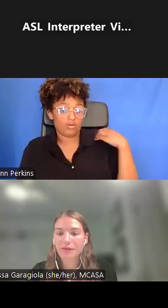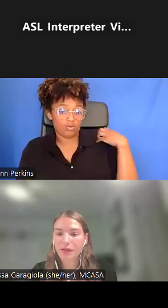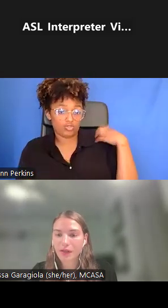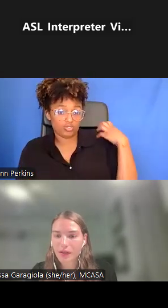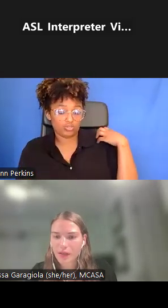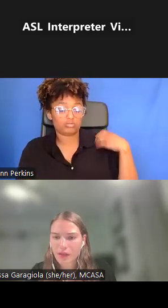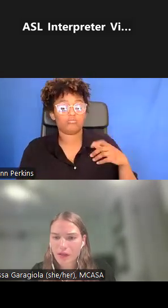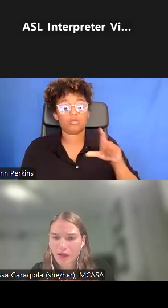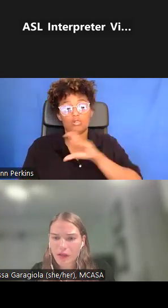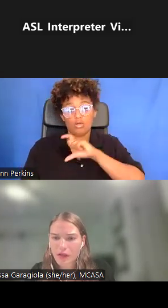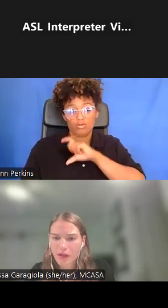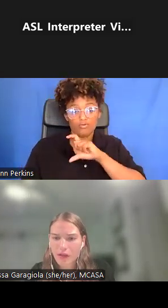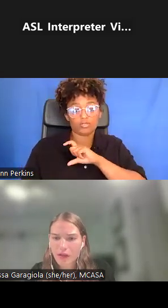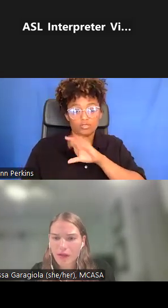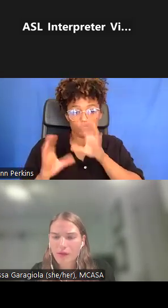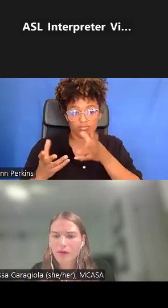enforcement, definitely.